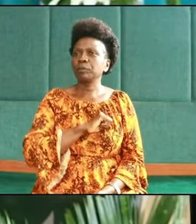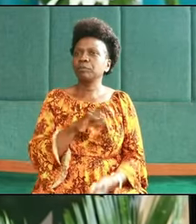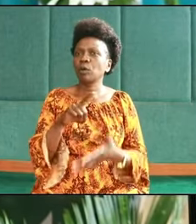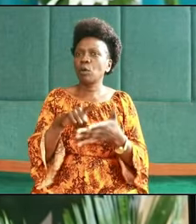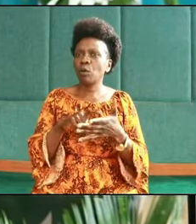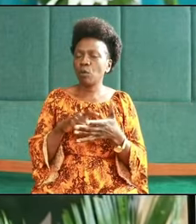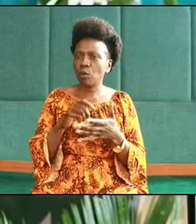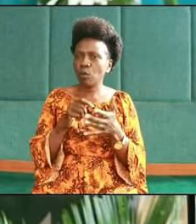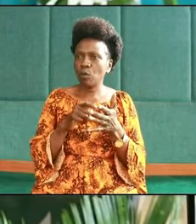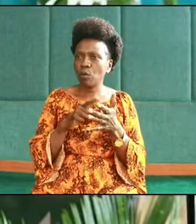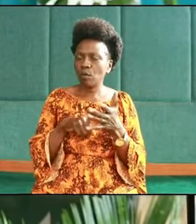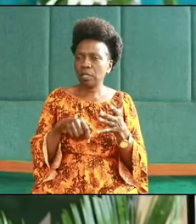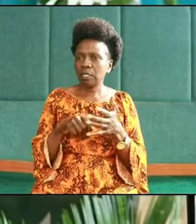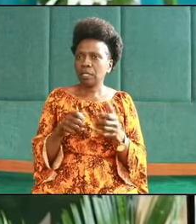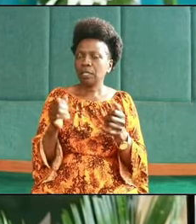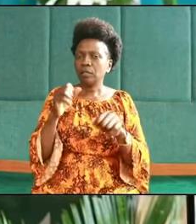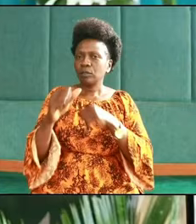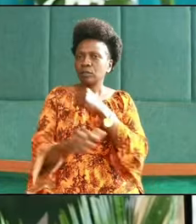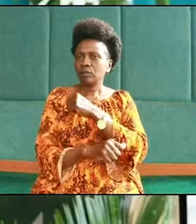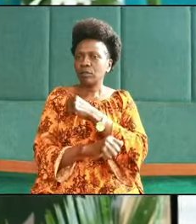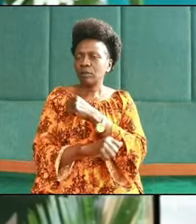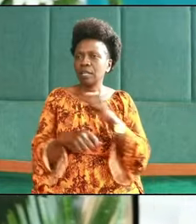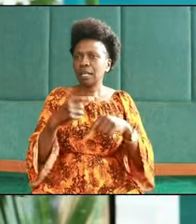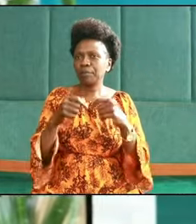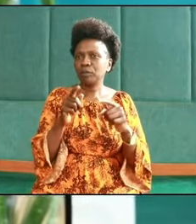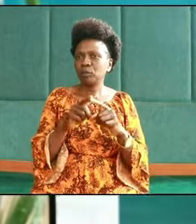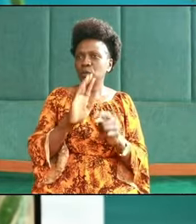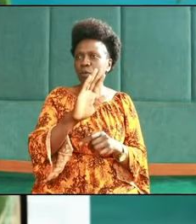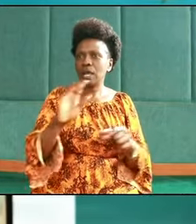what trials came to your life.